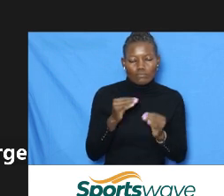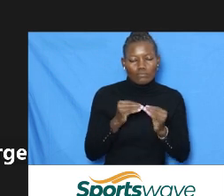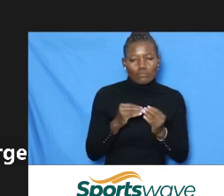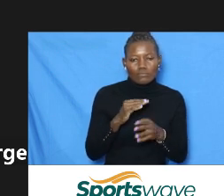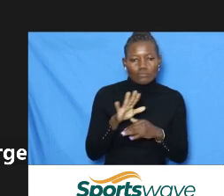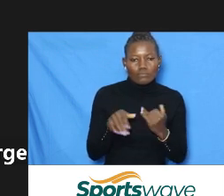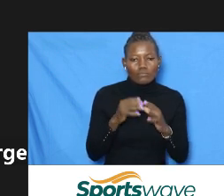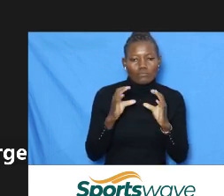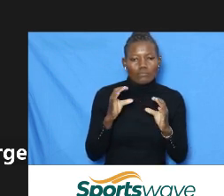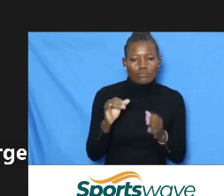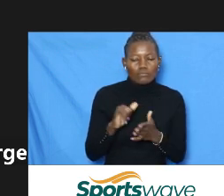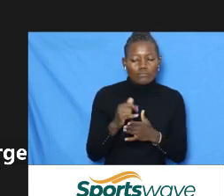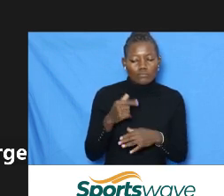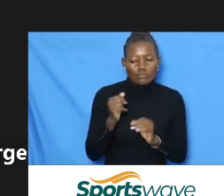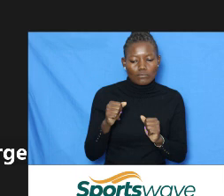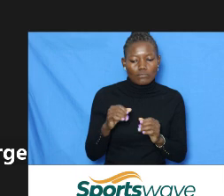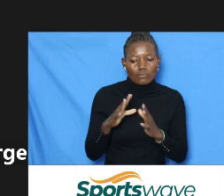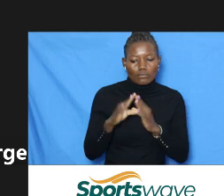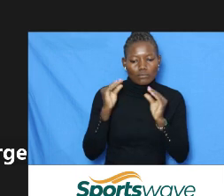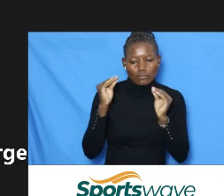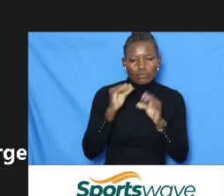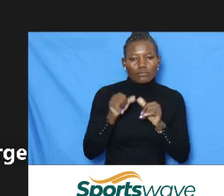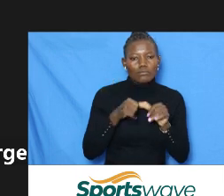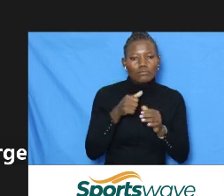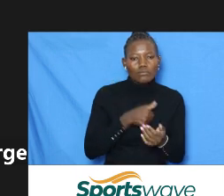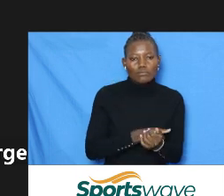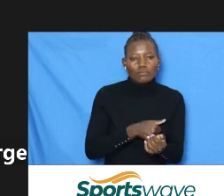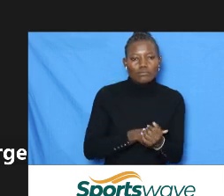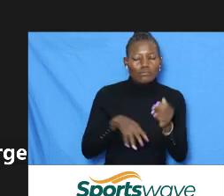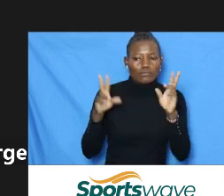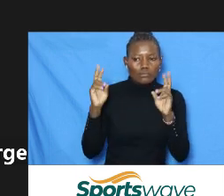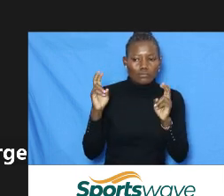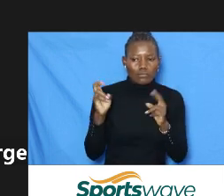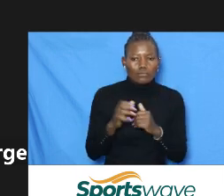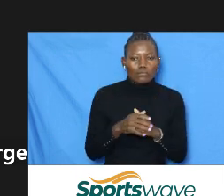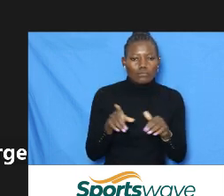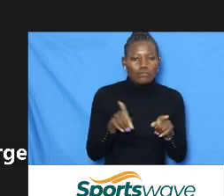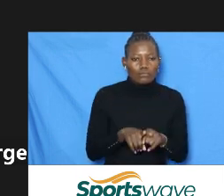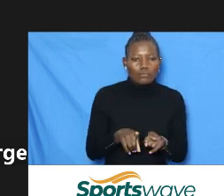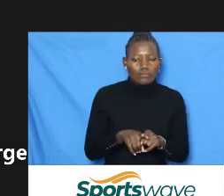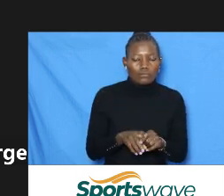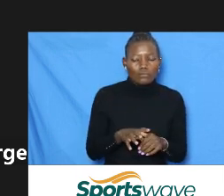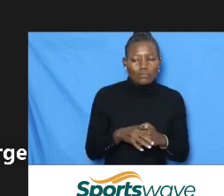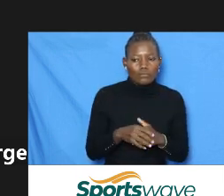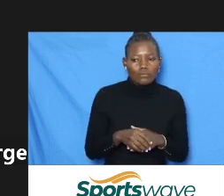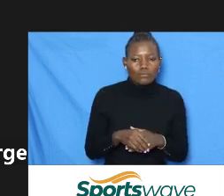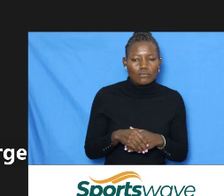coaches so that we can educate them on anti-doping issues, and they can also disseminate to their coaches. I think that's